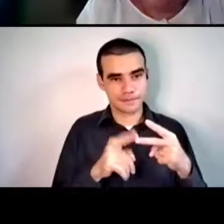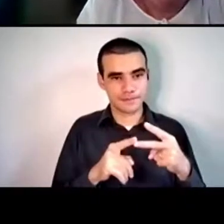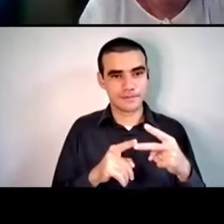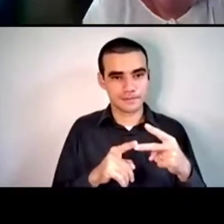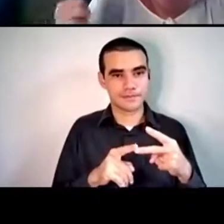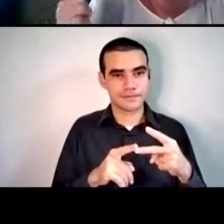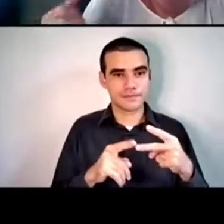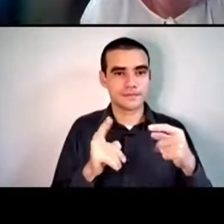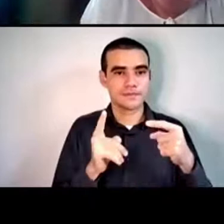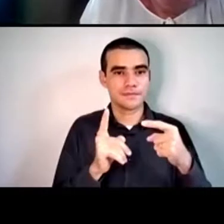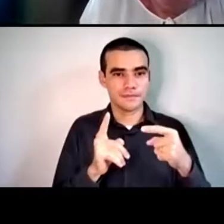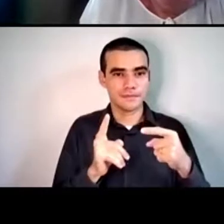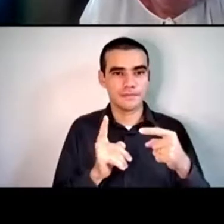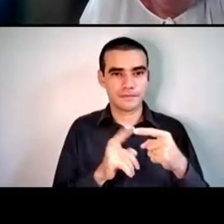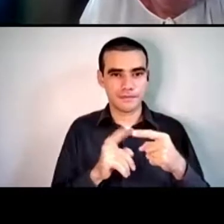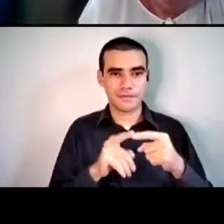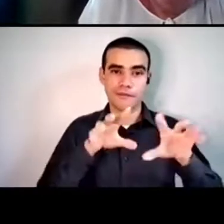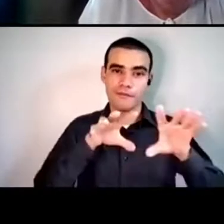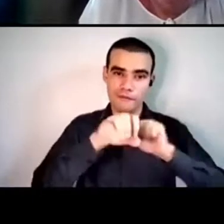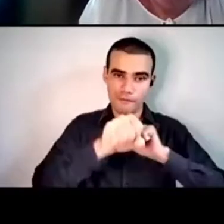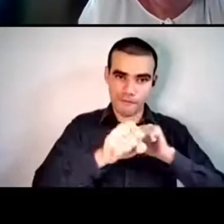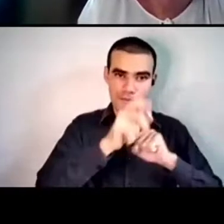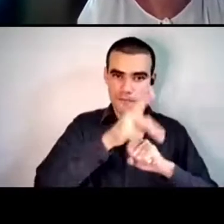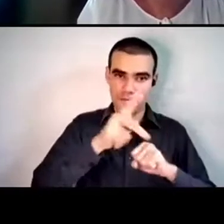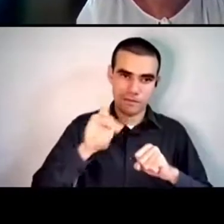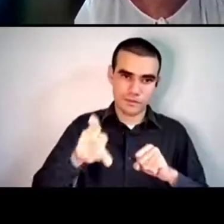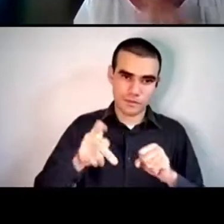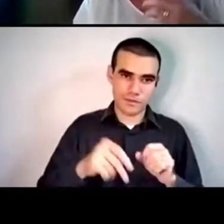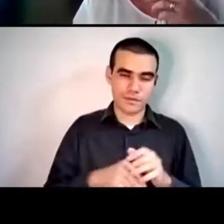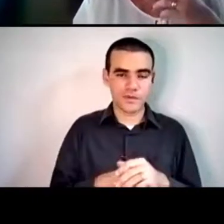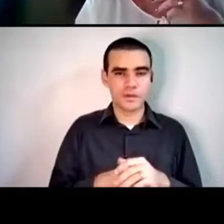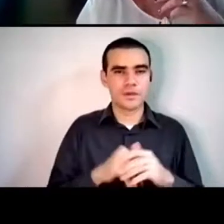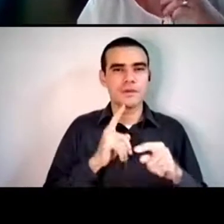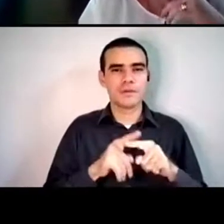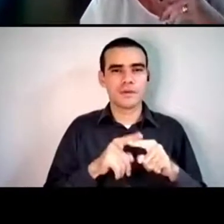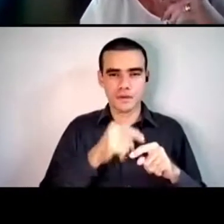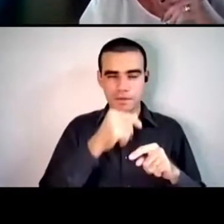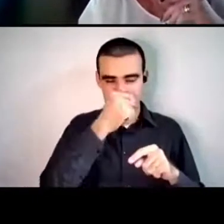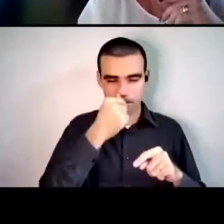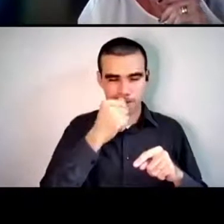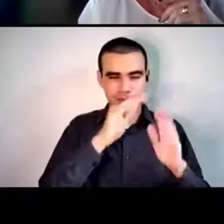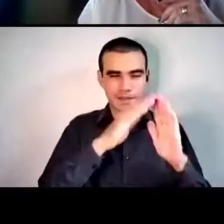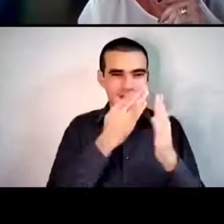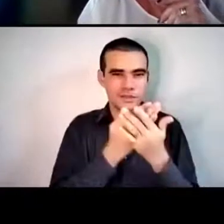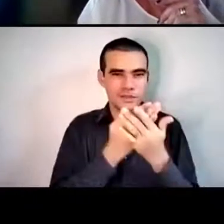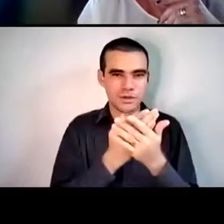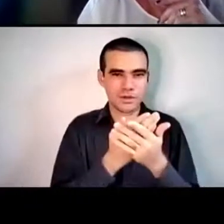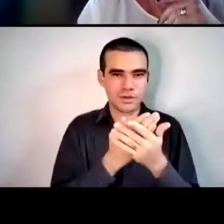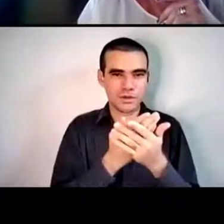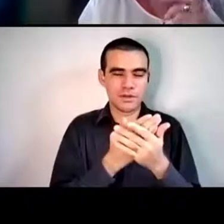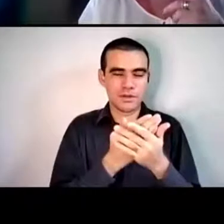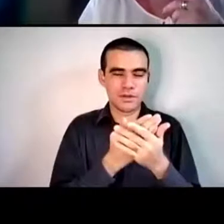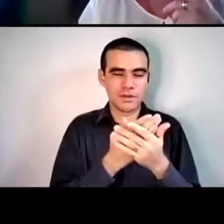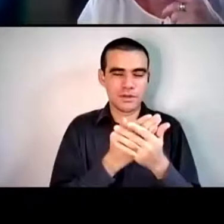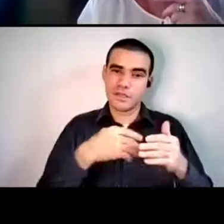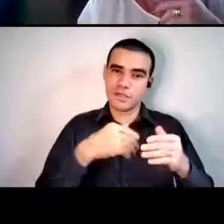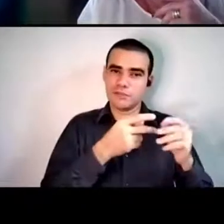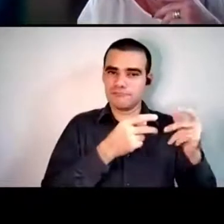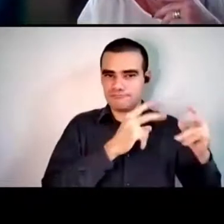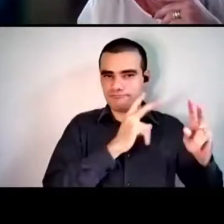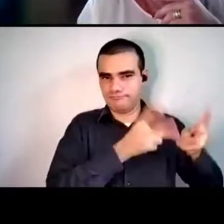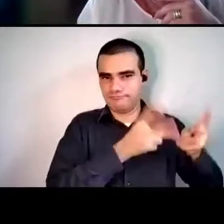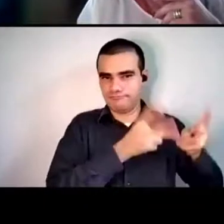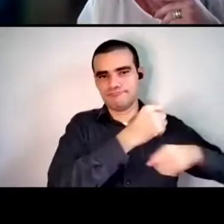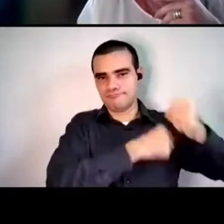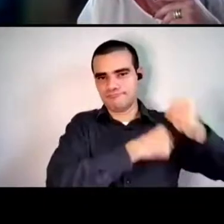One is the education of our teachers, because the thinking teachers